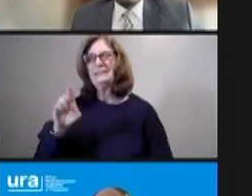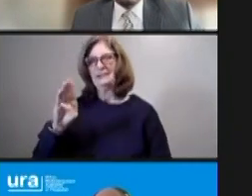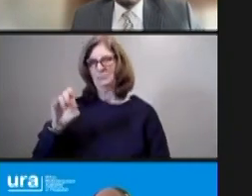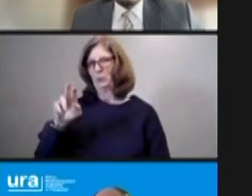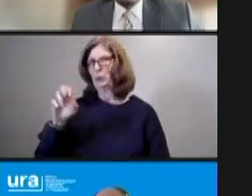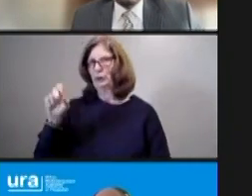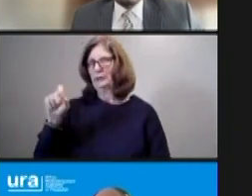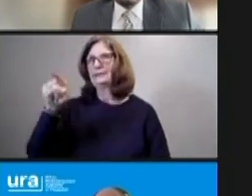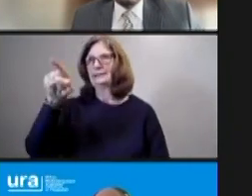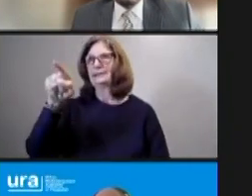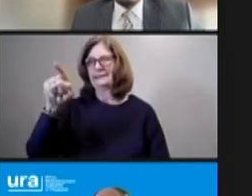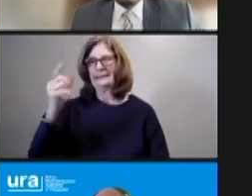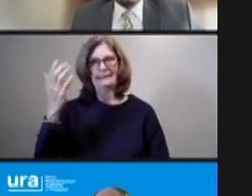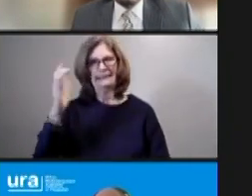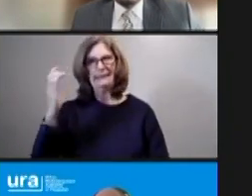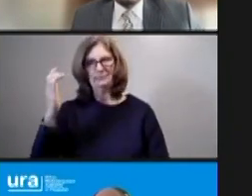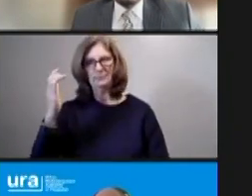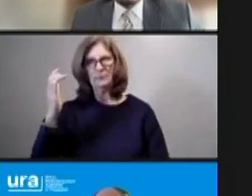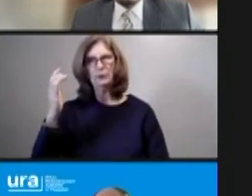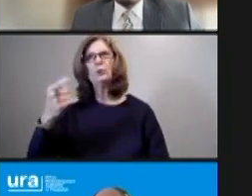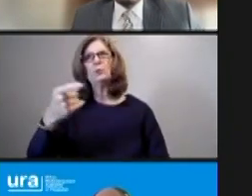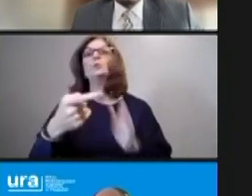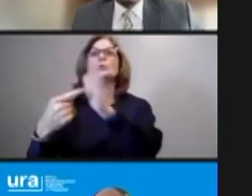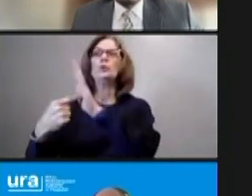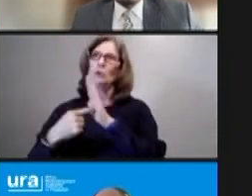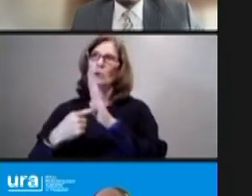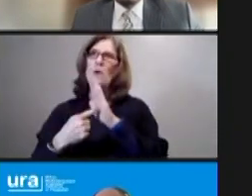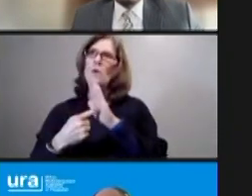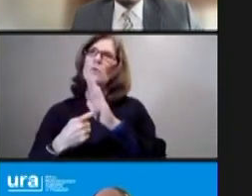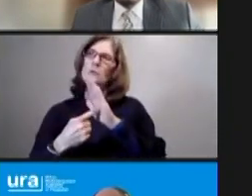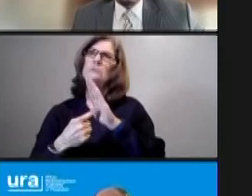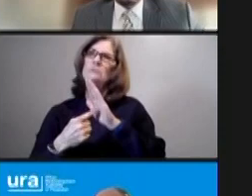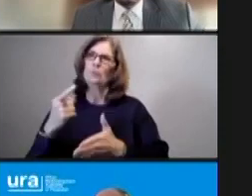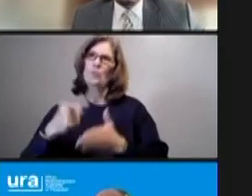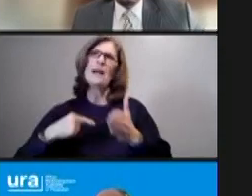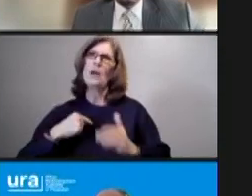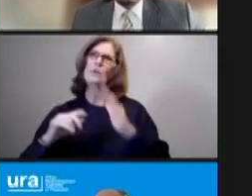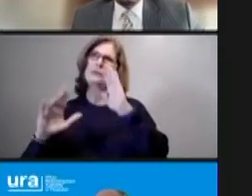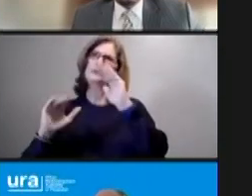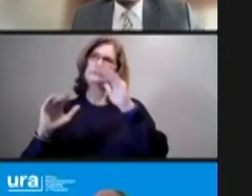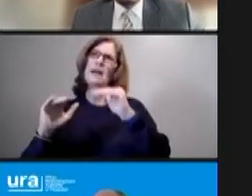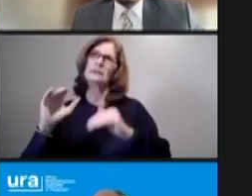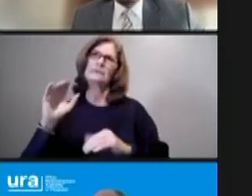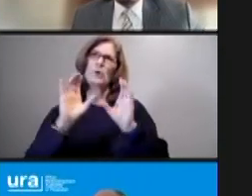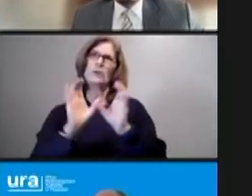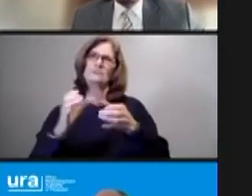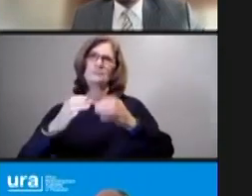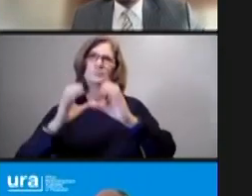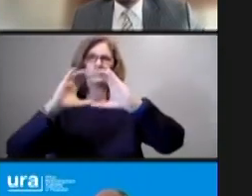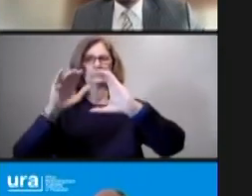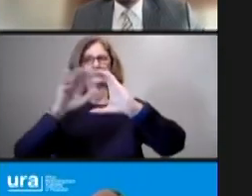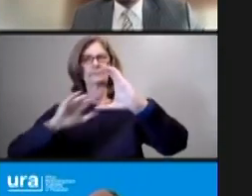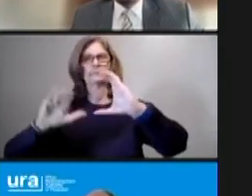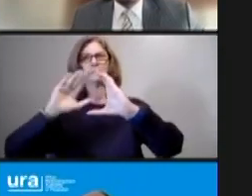to reflect kind of what I would expect to see here. Right. Do we have one